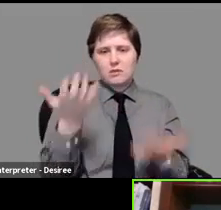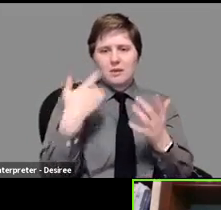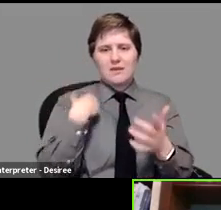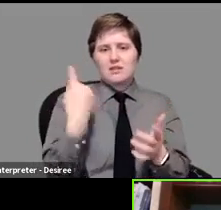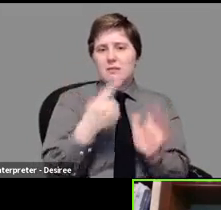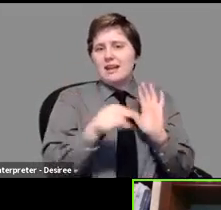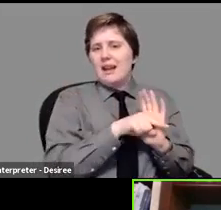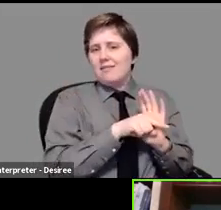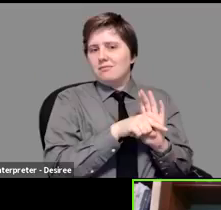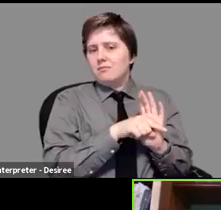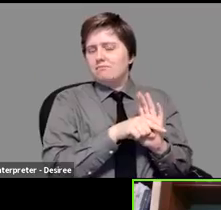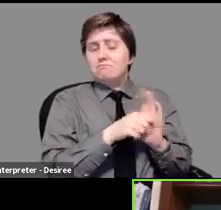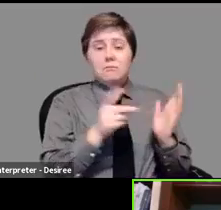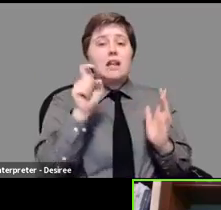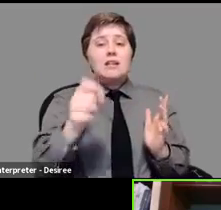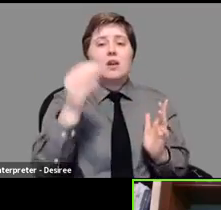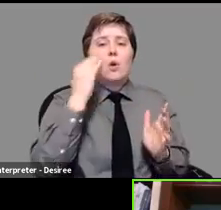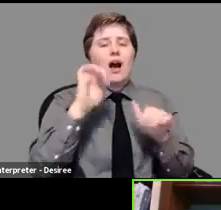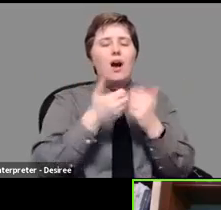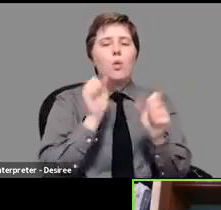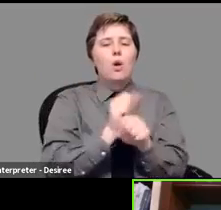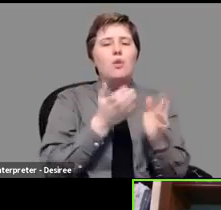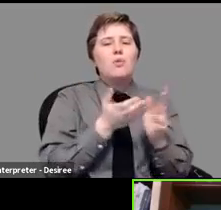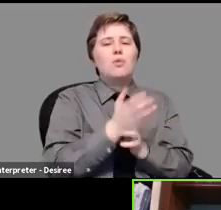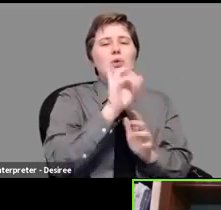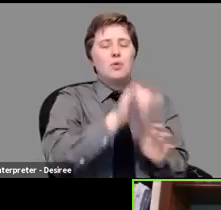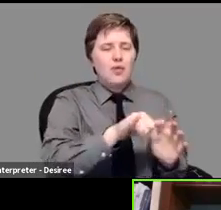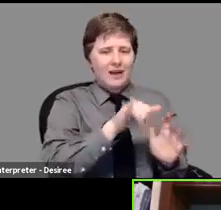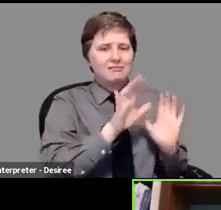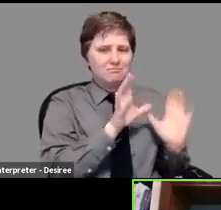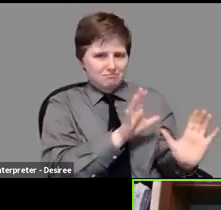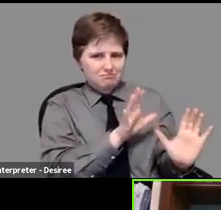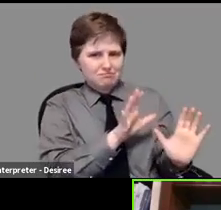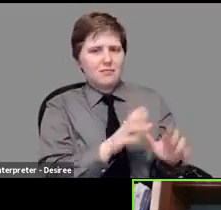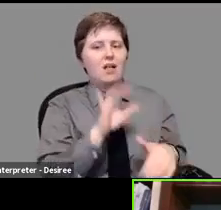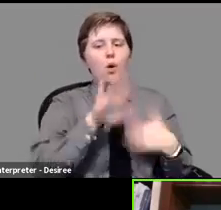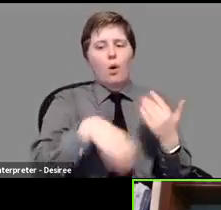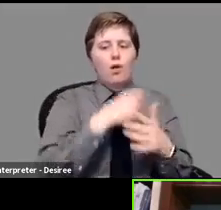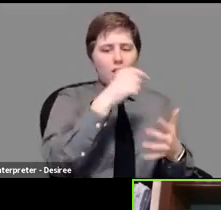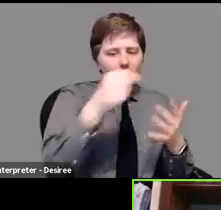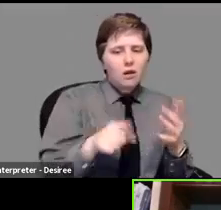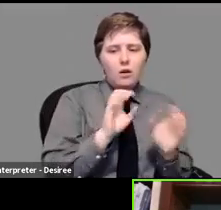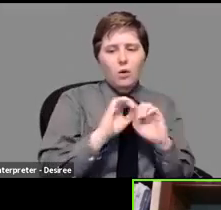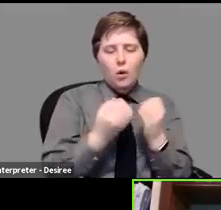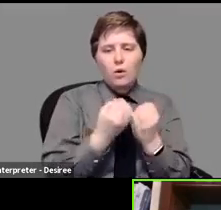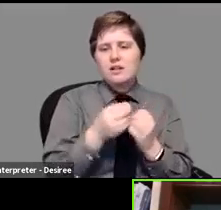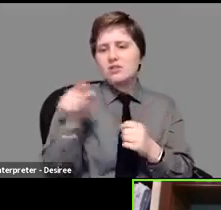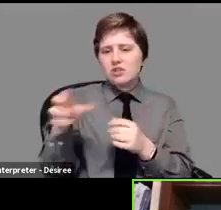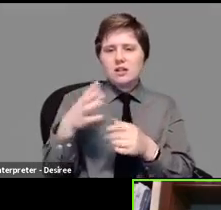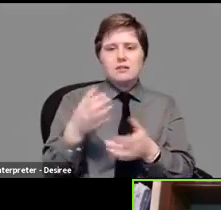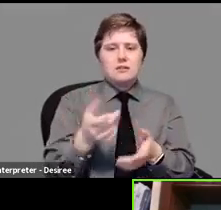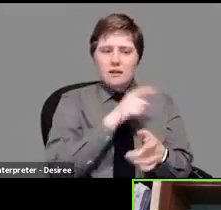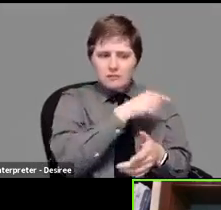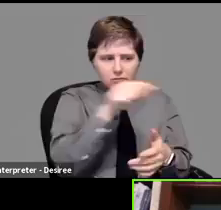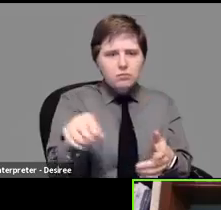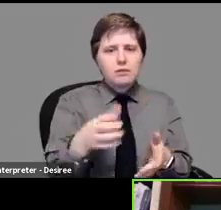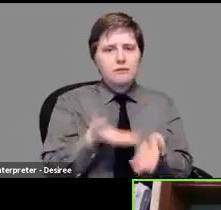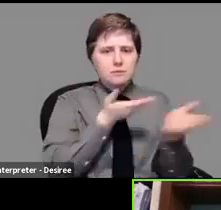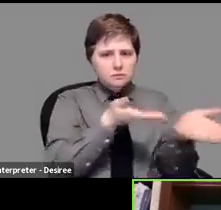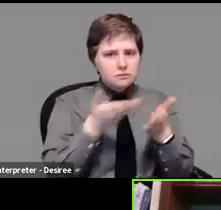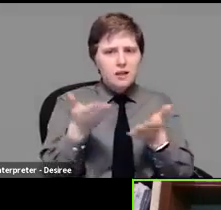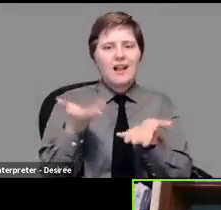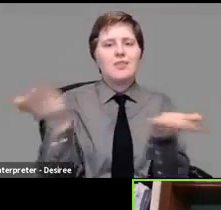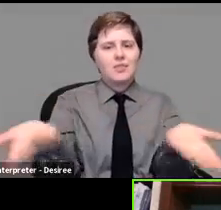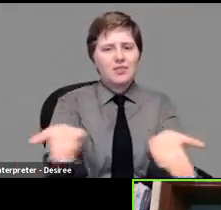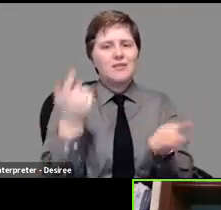negative. You've just got to know how to work through it. And that's what all of these organizations that she referred to and everyone else referred to are out there